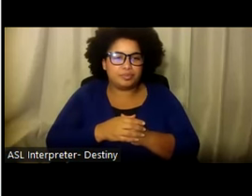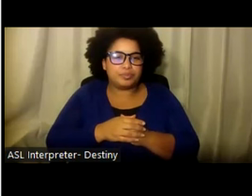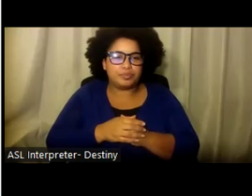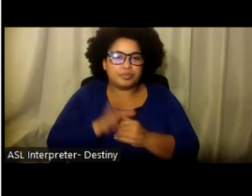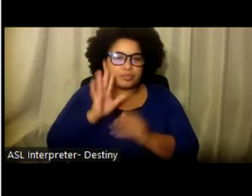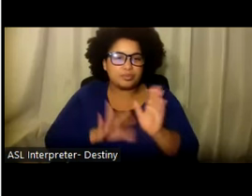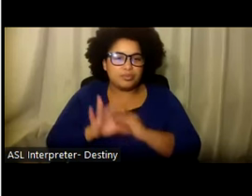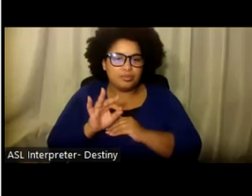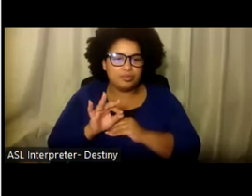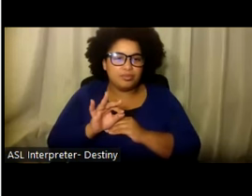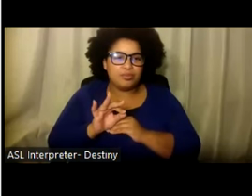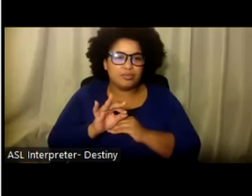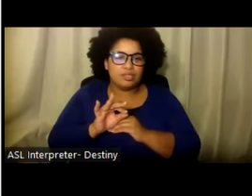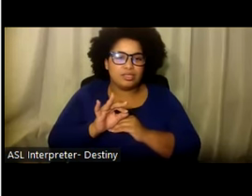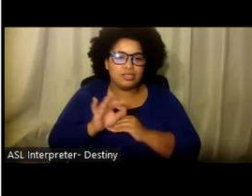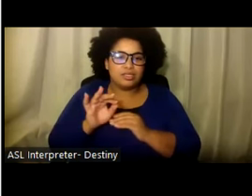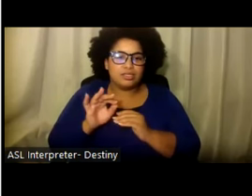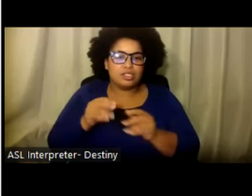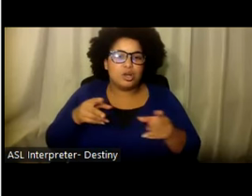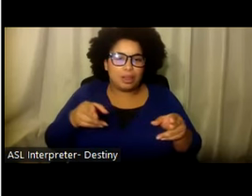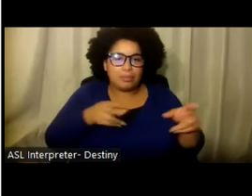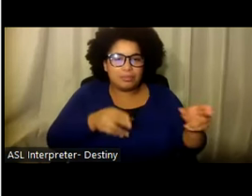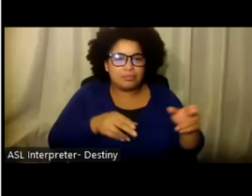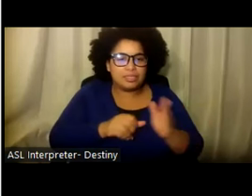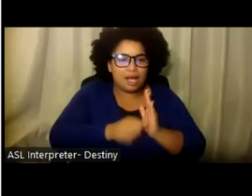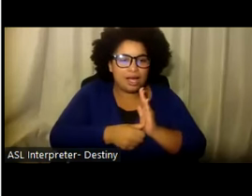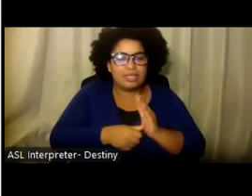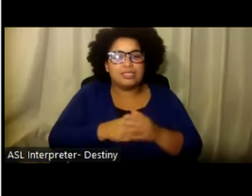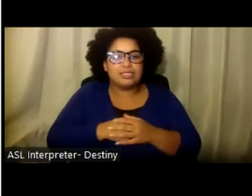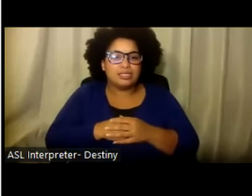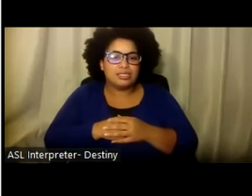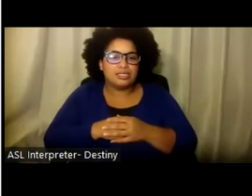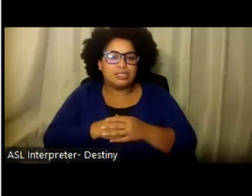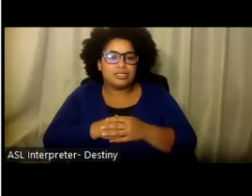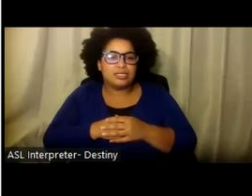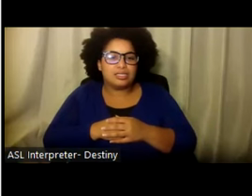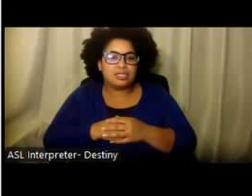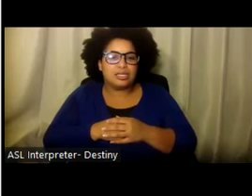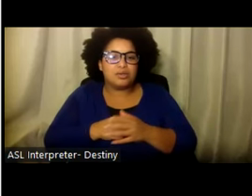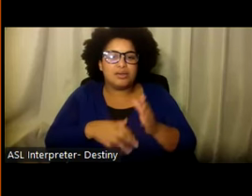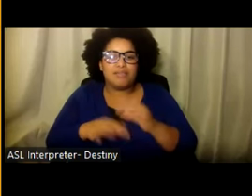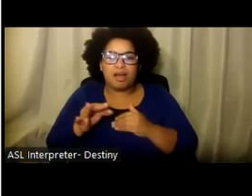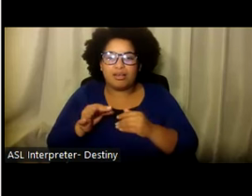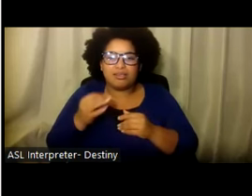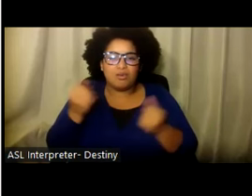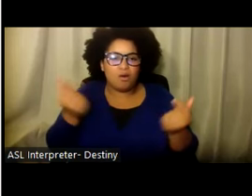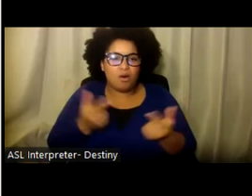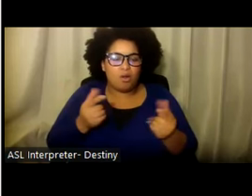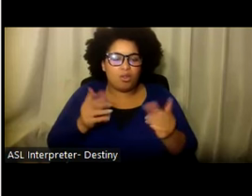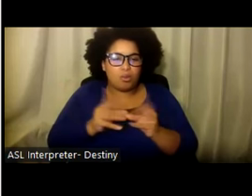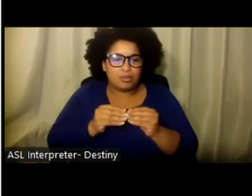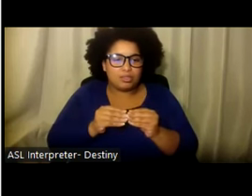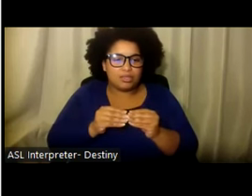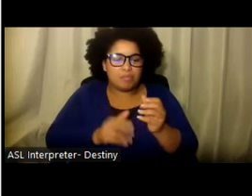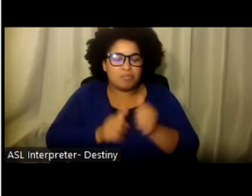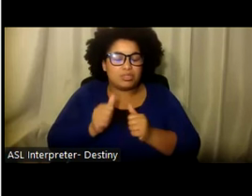find many lists of highlight video clips curated from every single webinar. And most of these